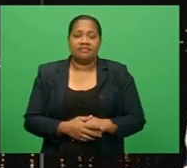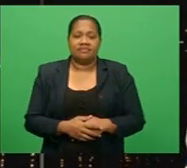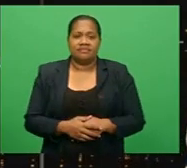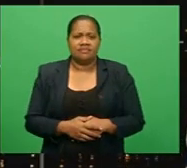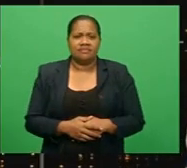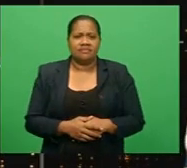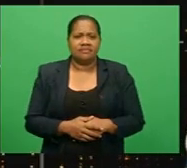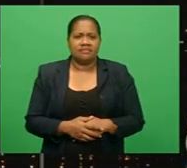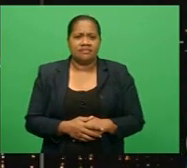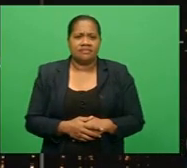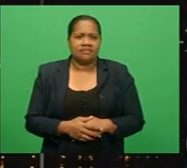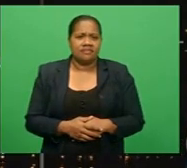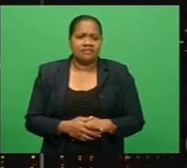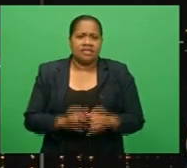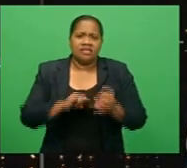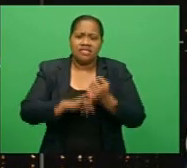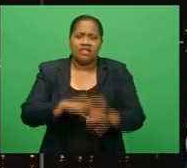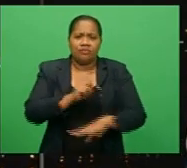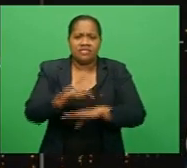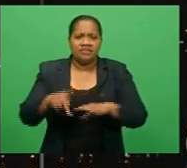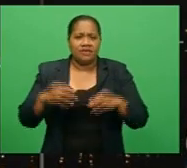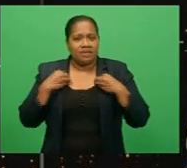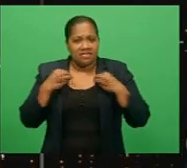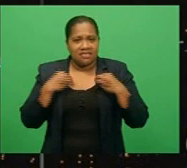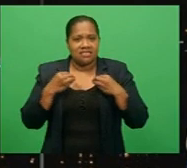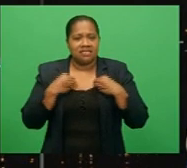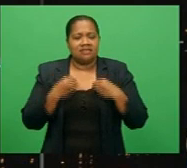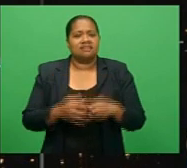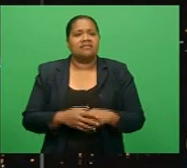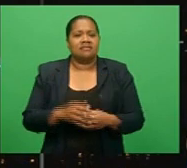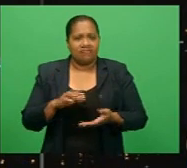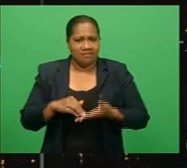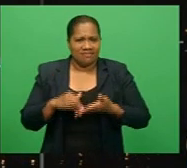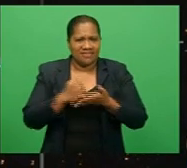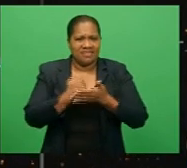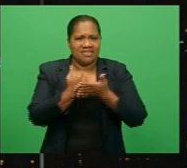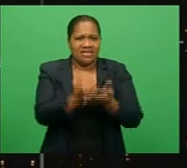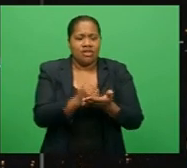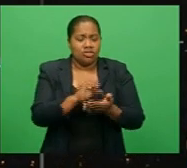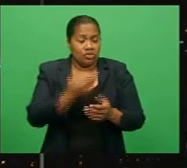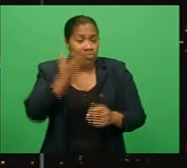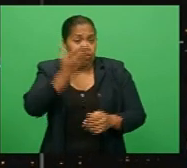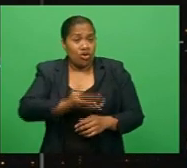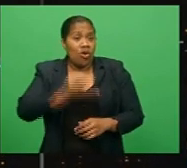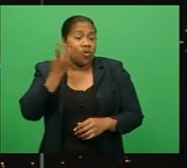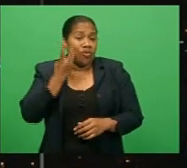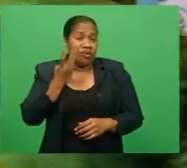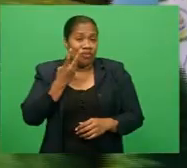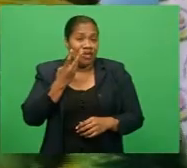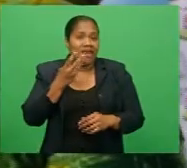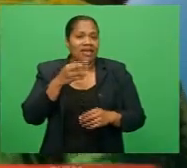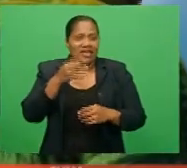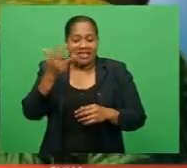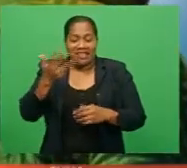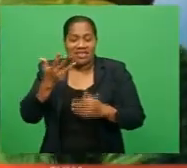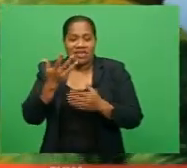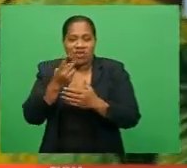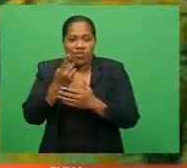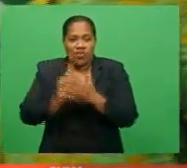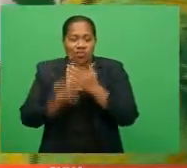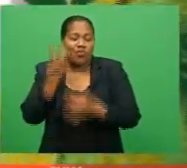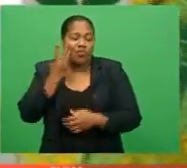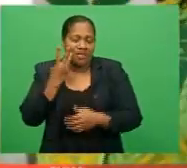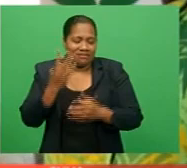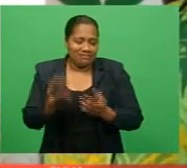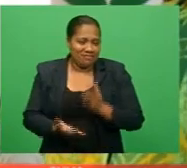Rakautonga reports the Verata Uduina Vanua native was among the 19 women who were awarded. Introducing innovative